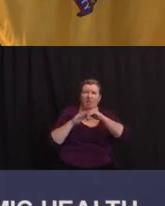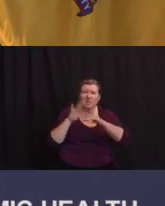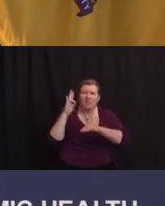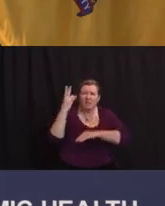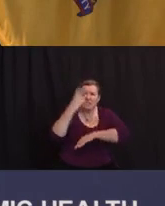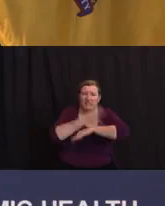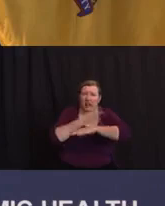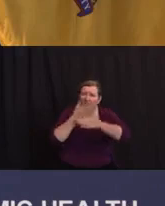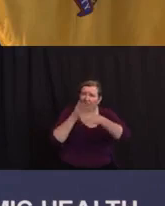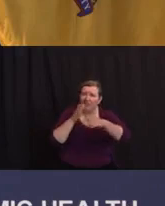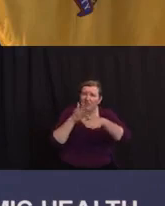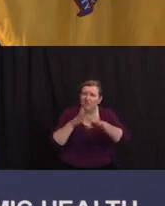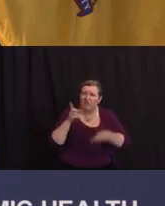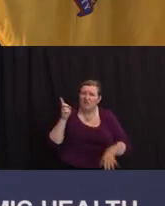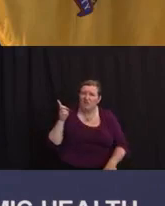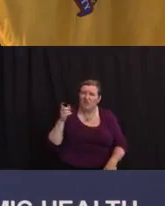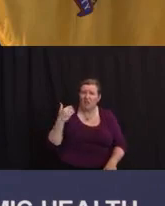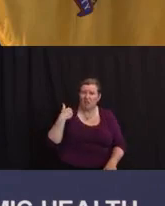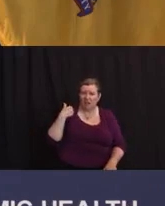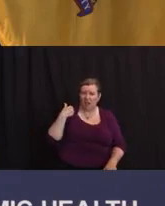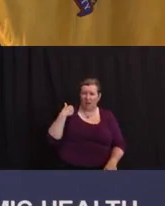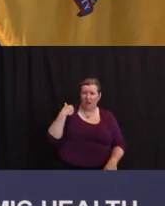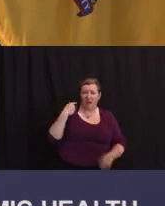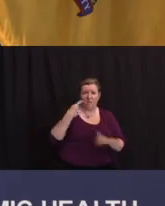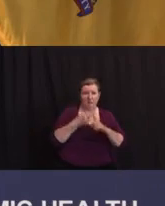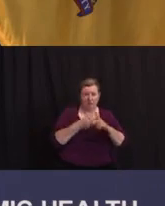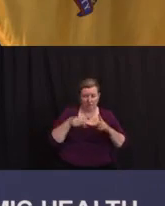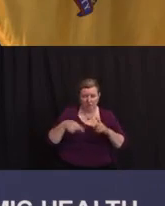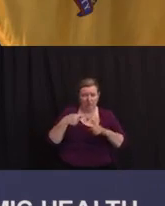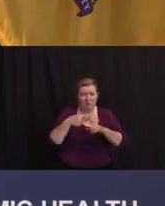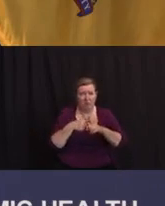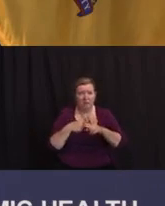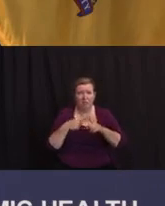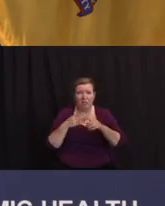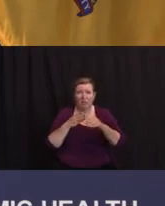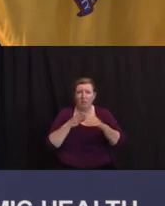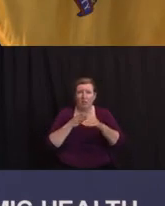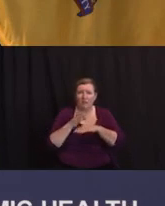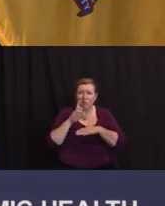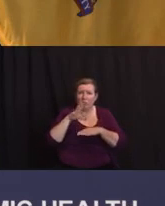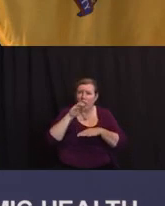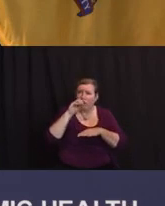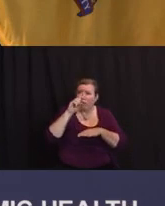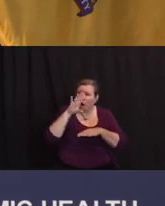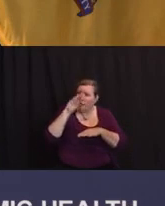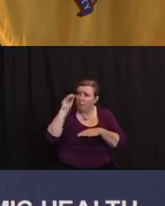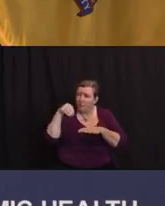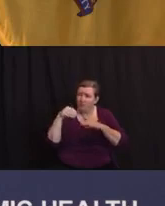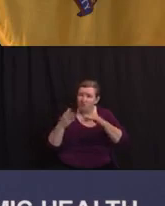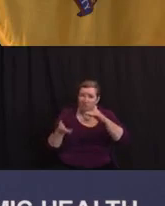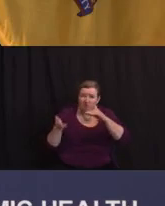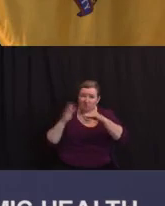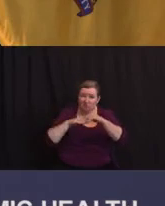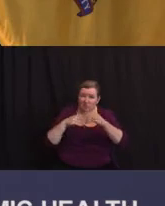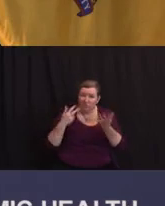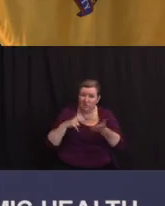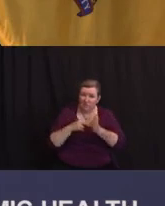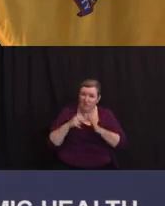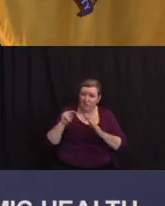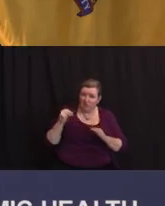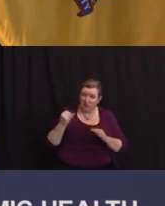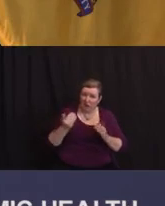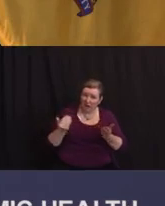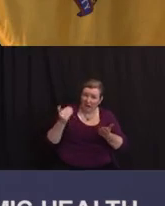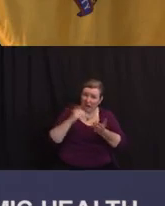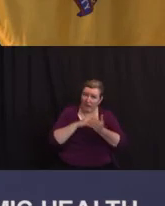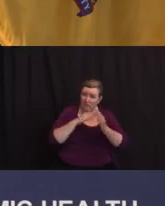this time last month and up over this time last week, how close is the state to reimposing any kinds of restrictions, and what metrics would you folks